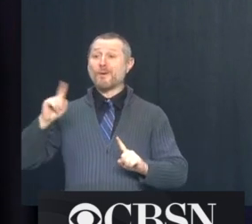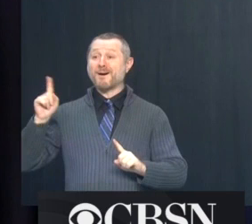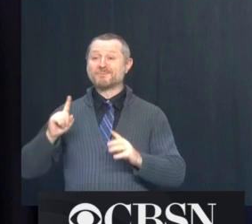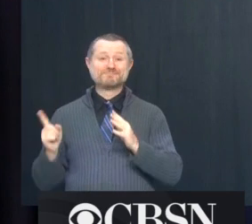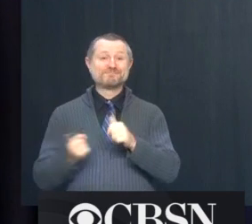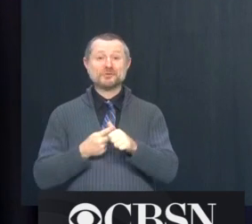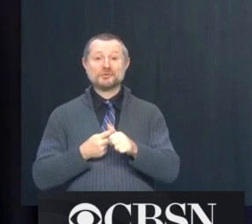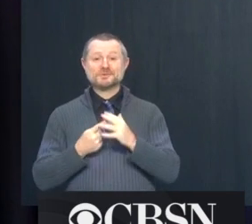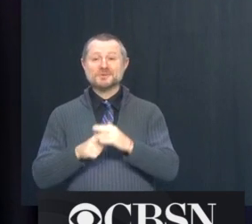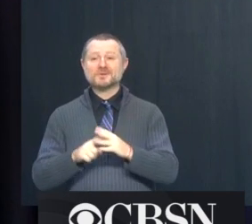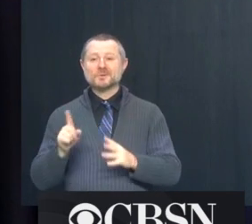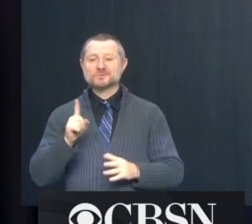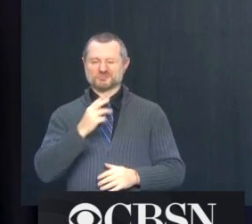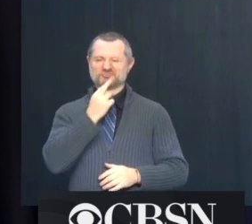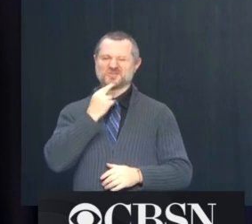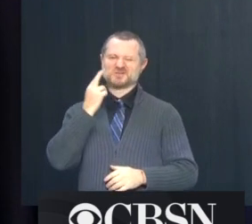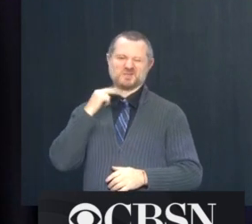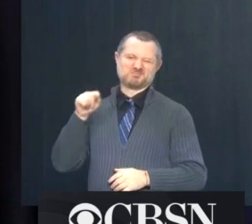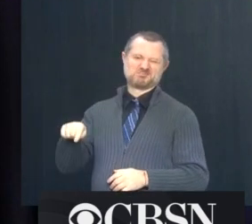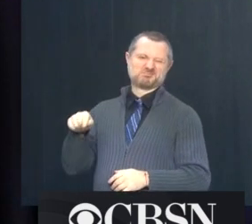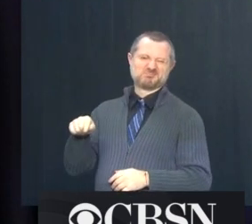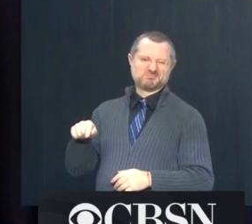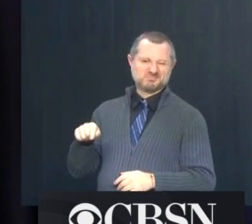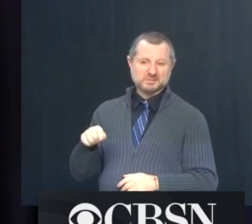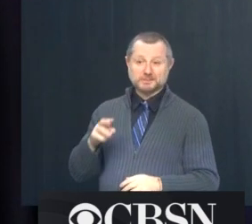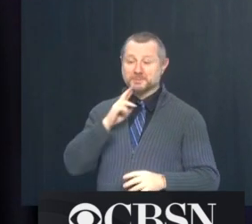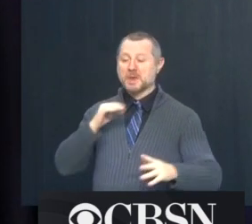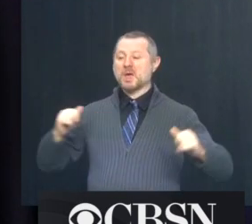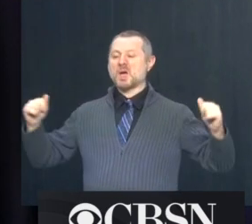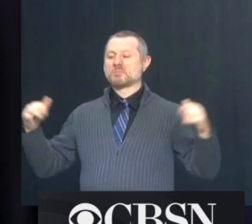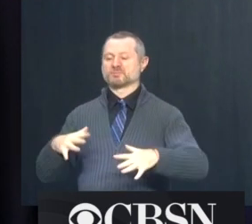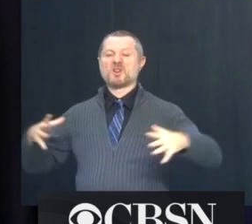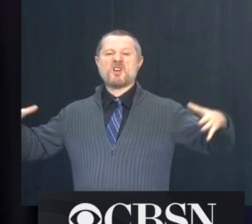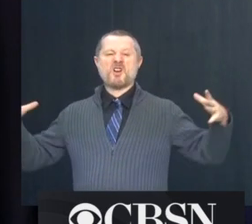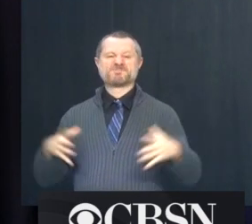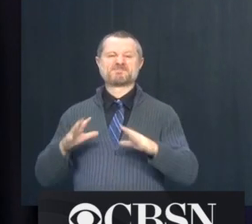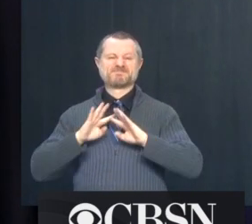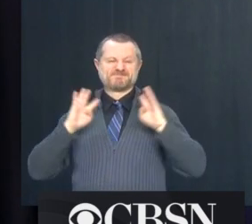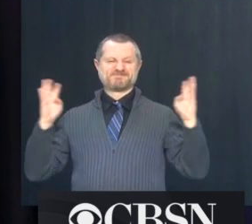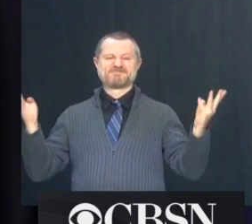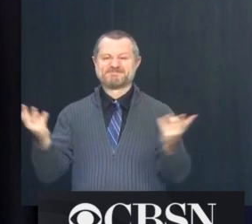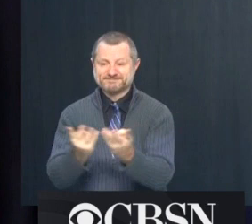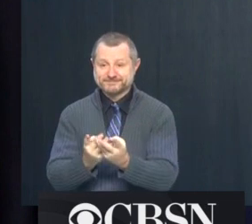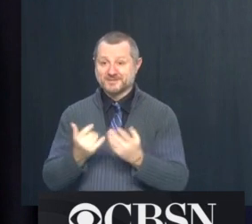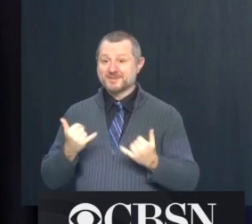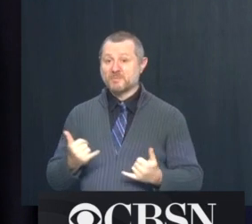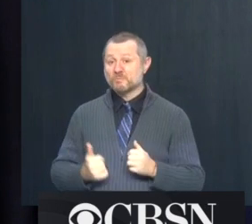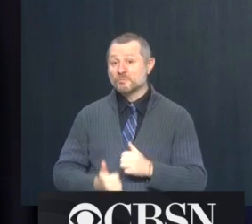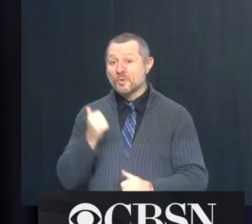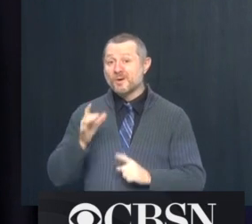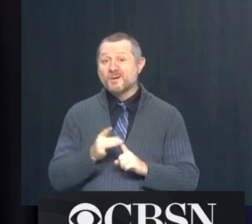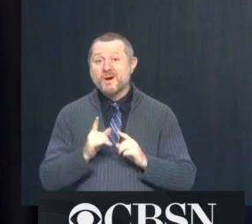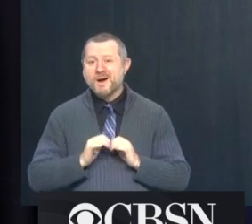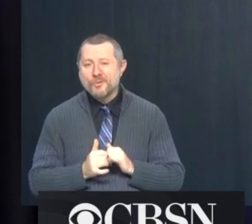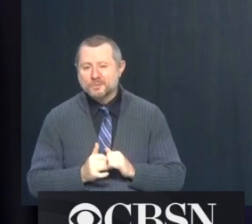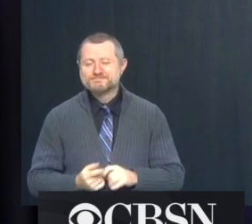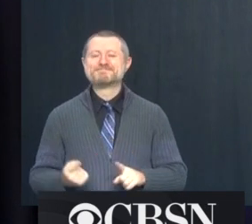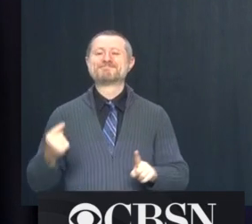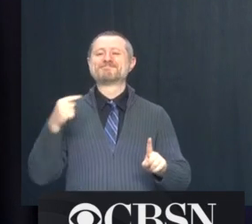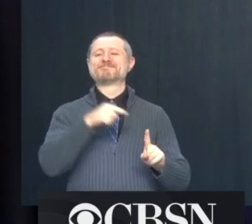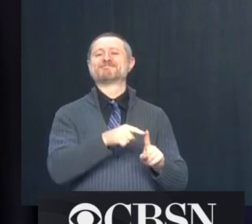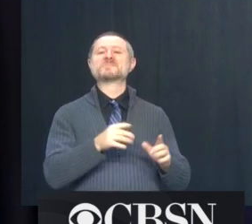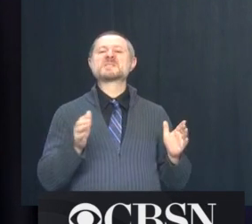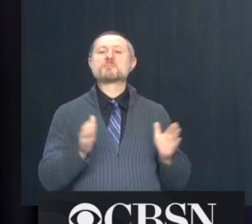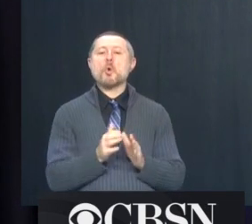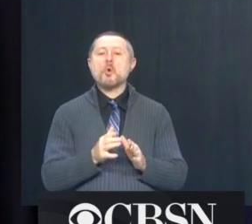The spread now, over 65%, small at-home gatherings, living